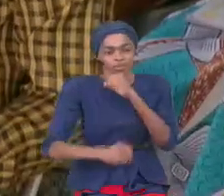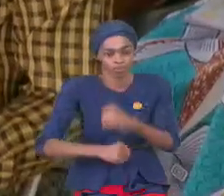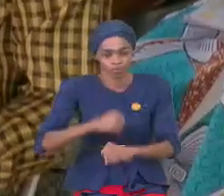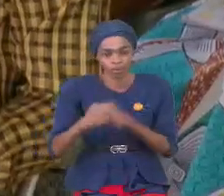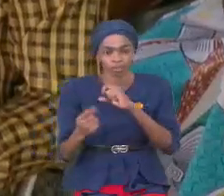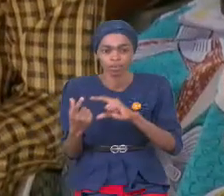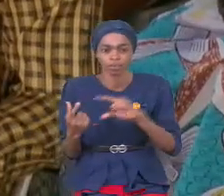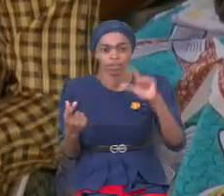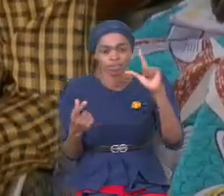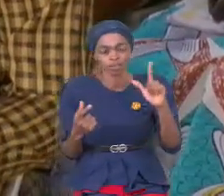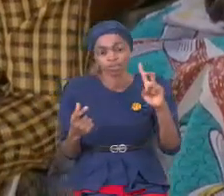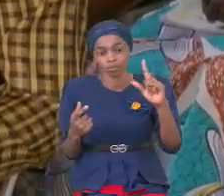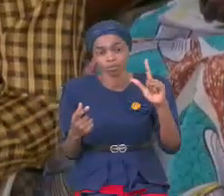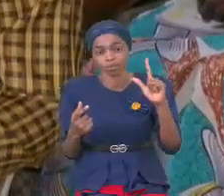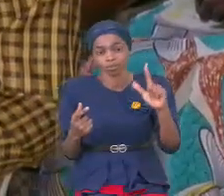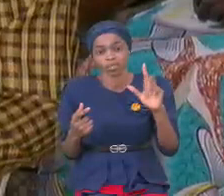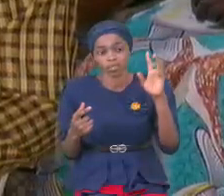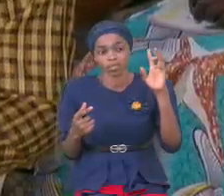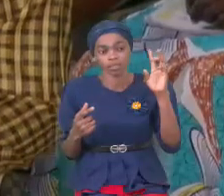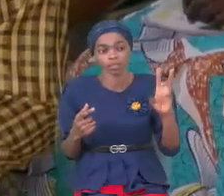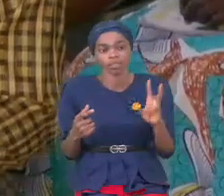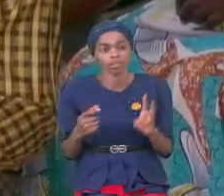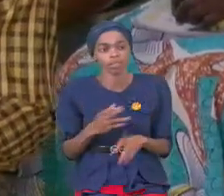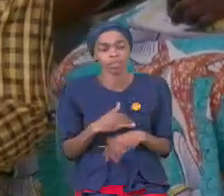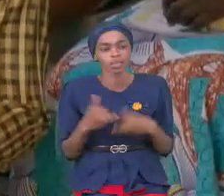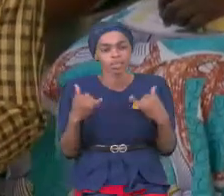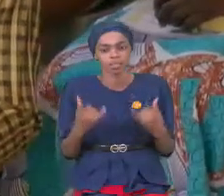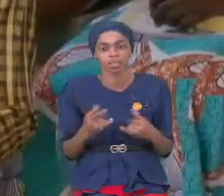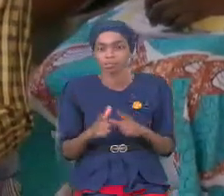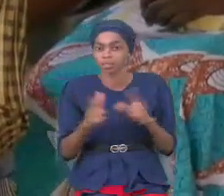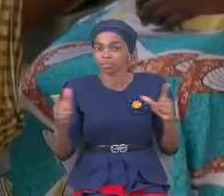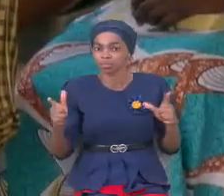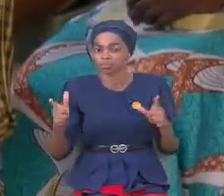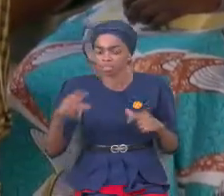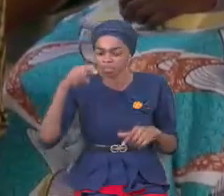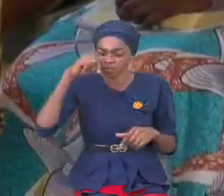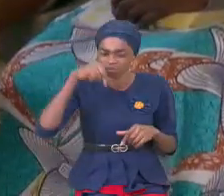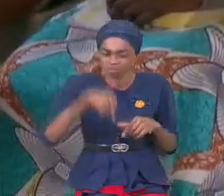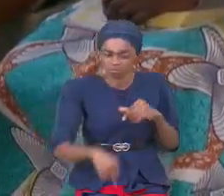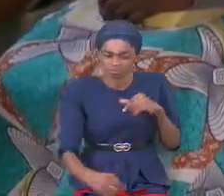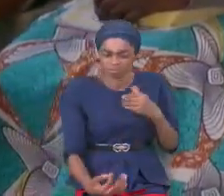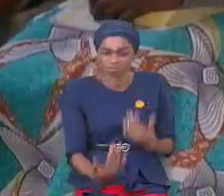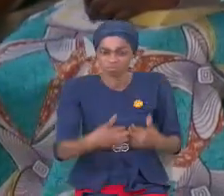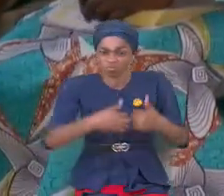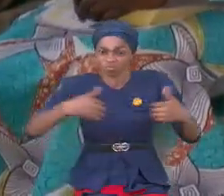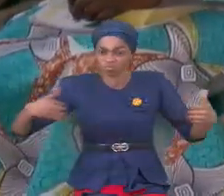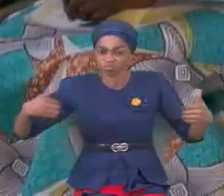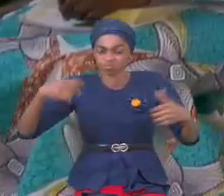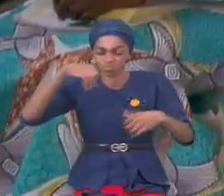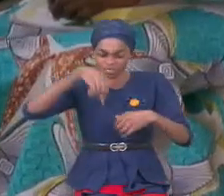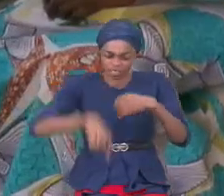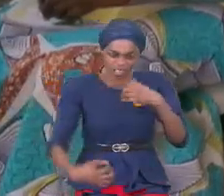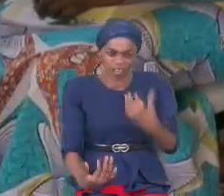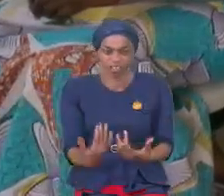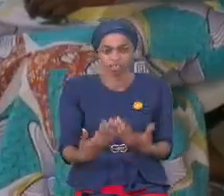separating chasm after the fool's death. And besides all this, between us and you, there